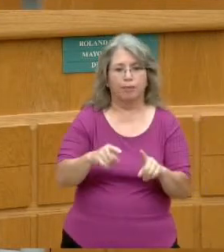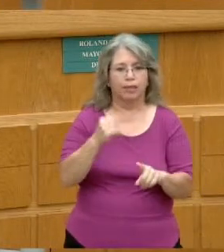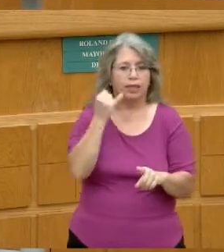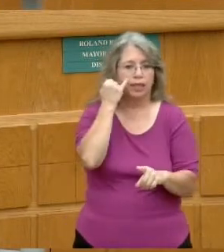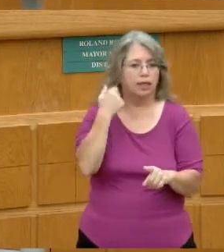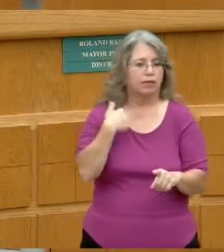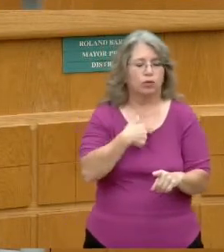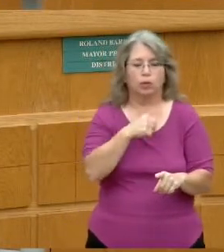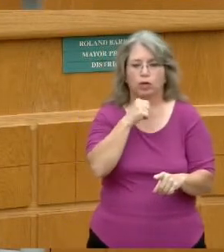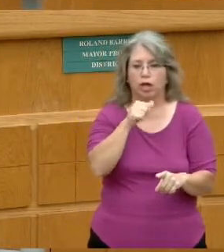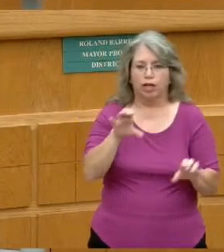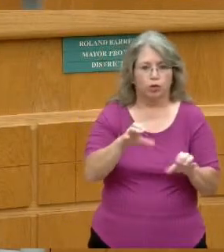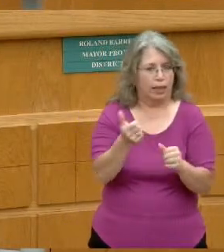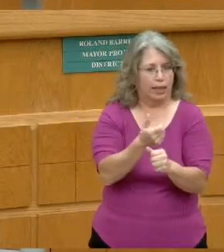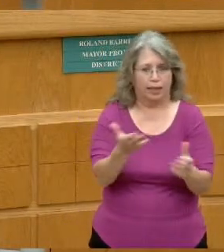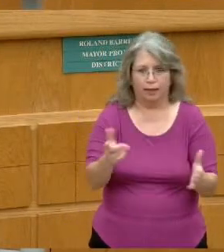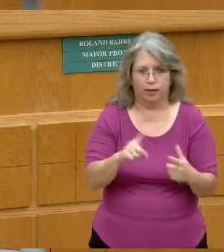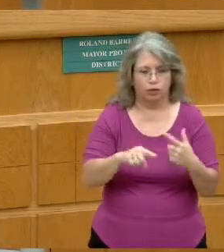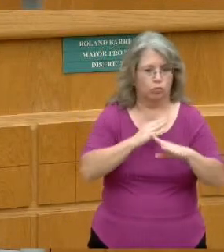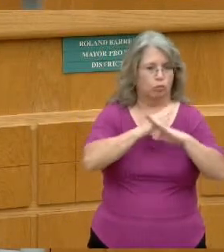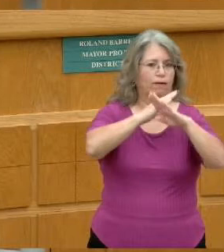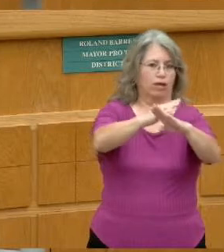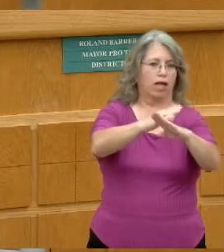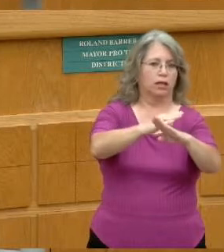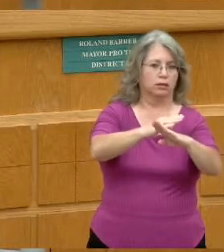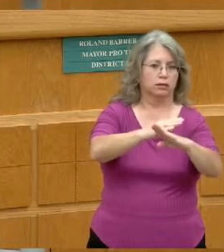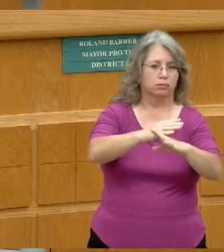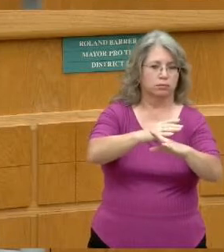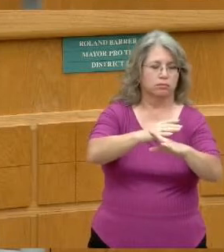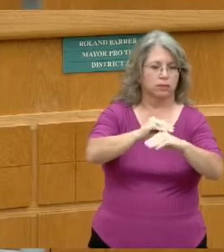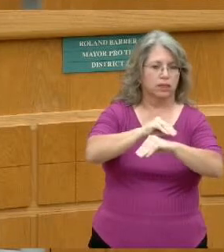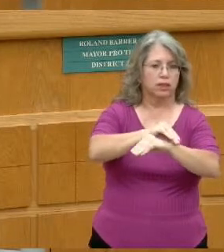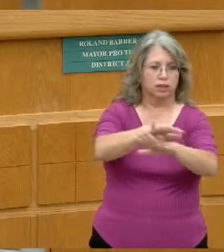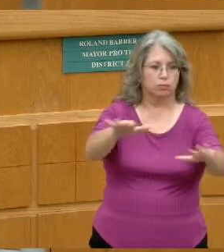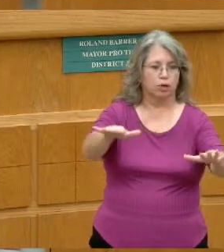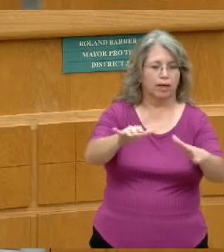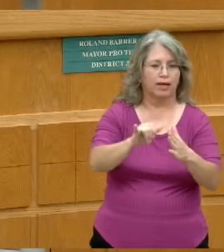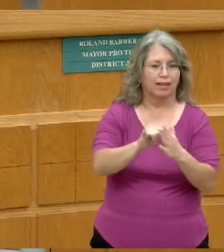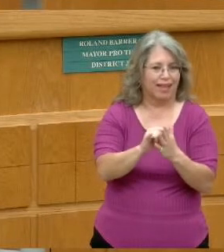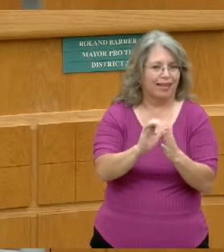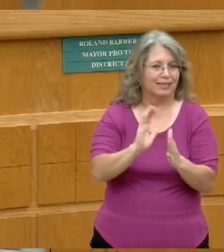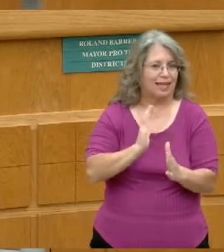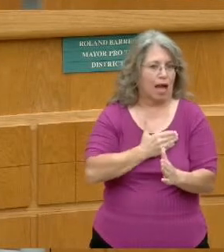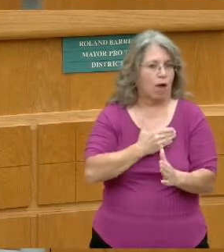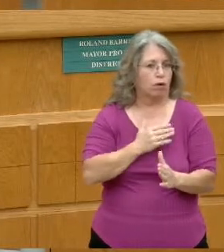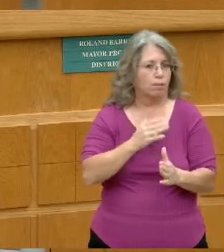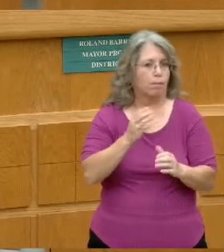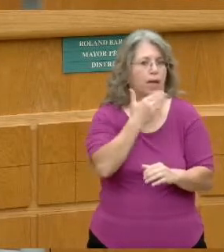spread of COVID-19, this is our estimate of how contagious the virus is here in South Texas.